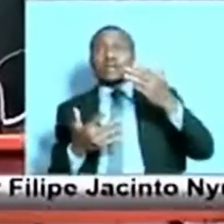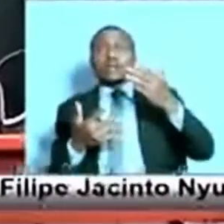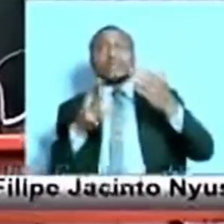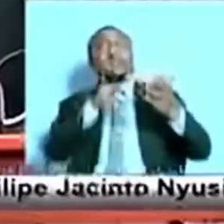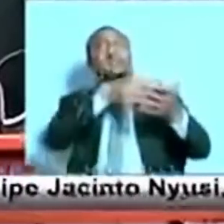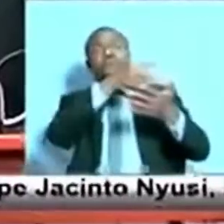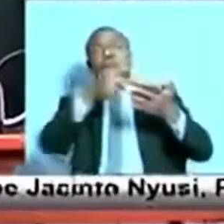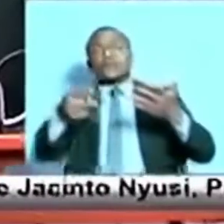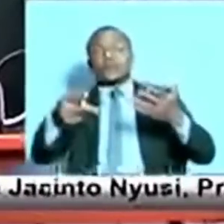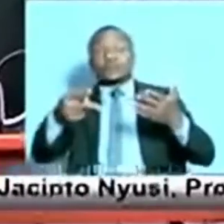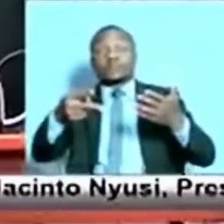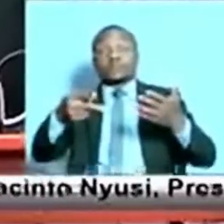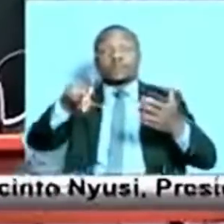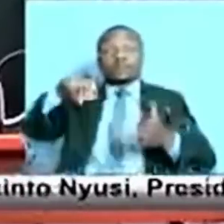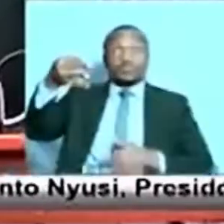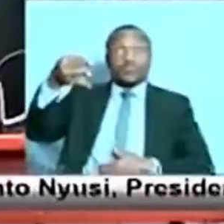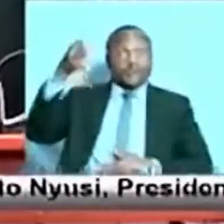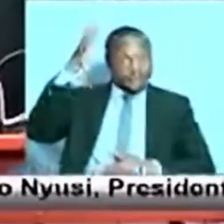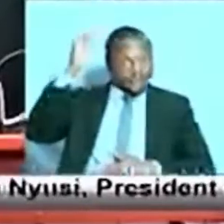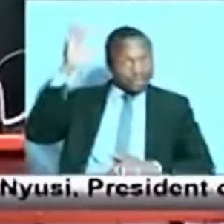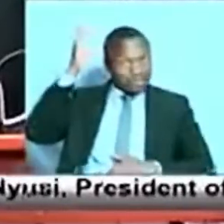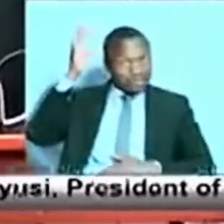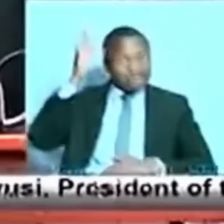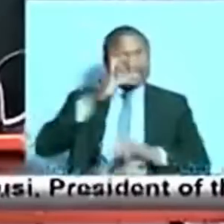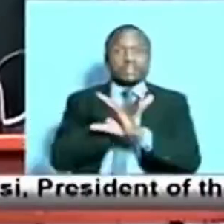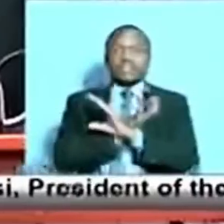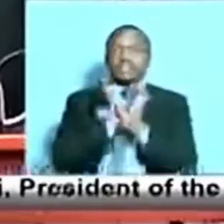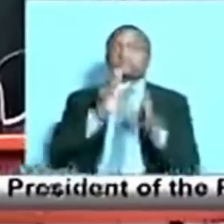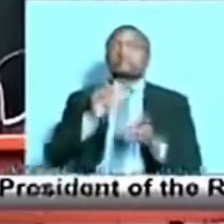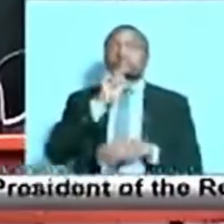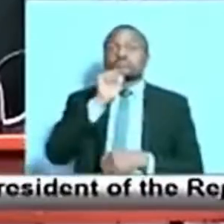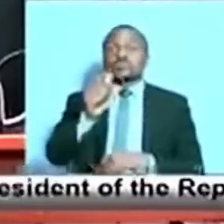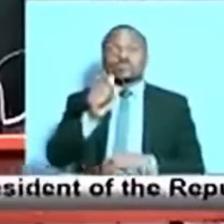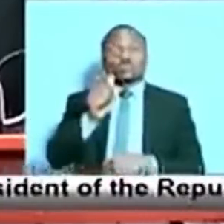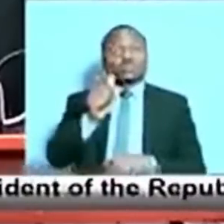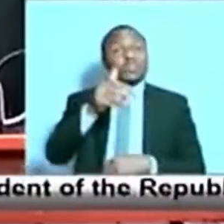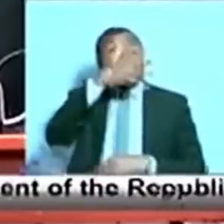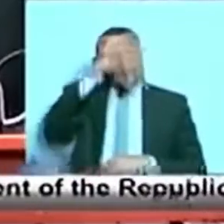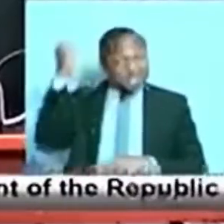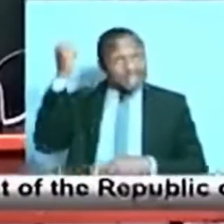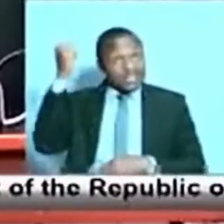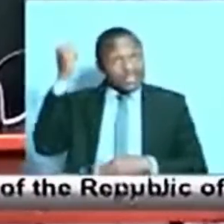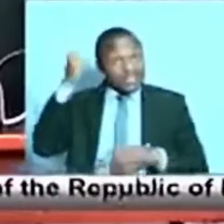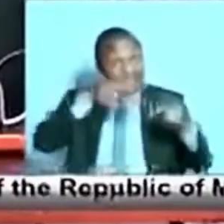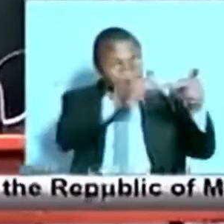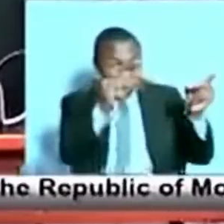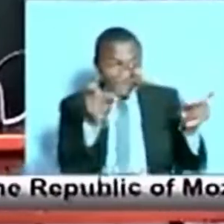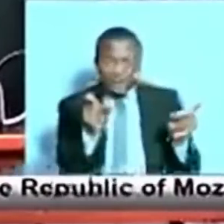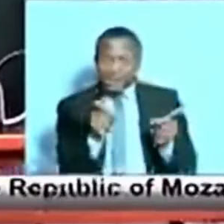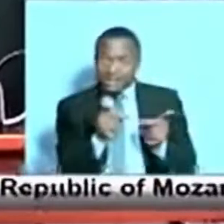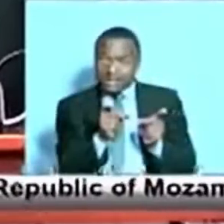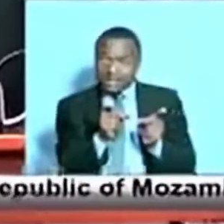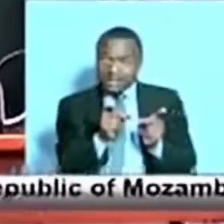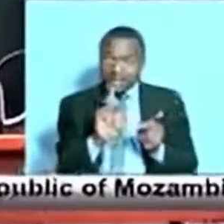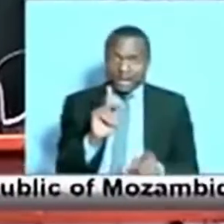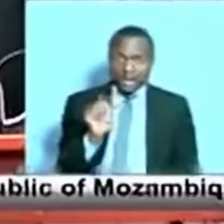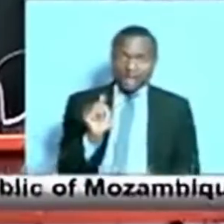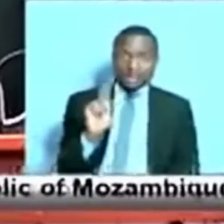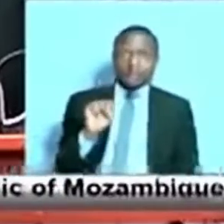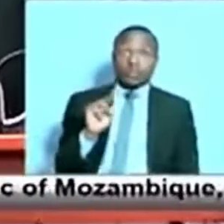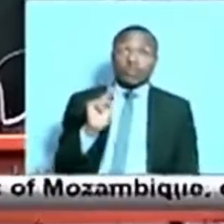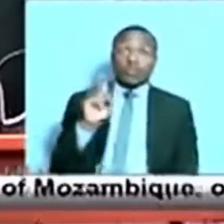cadres. Zambians will never forget the Kamgodi. Zambians will never